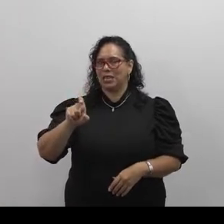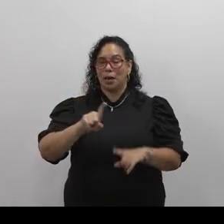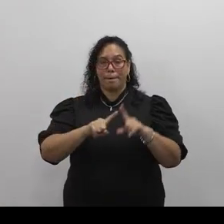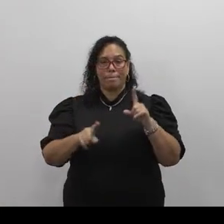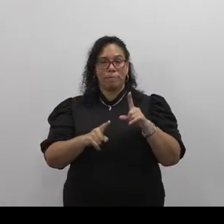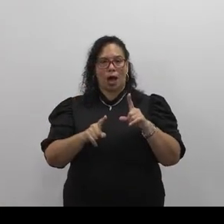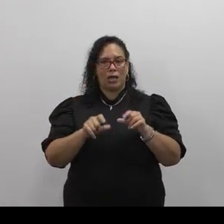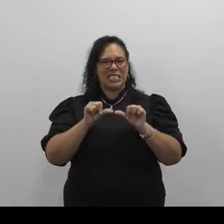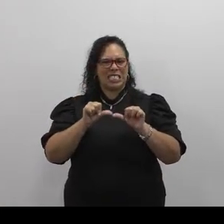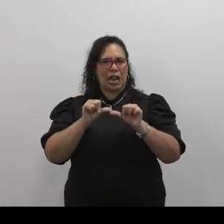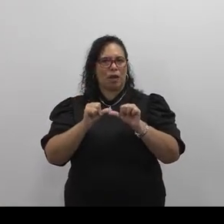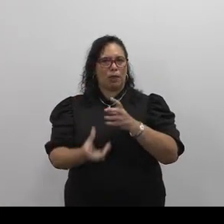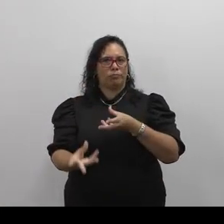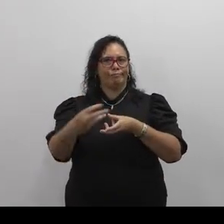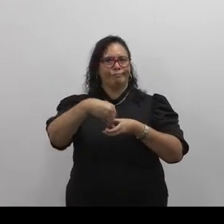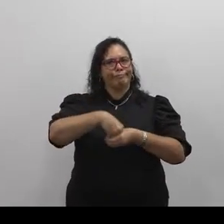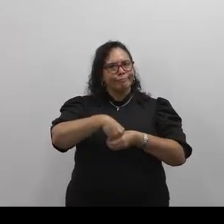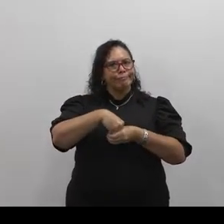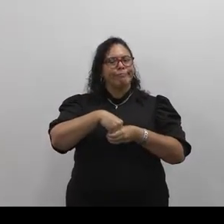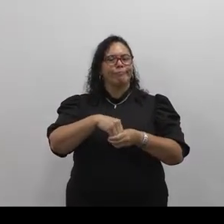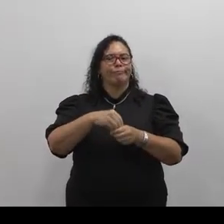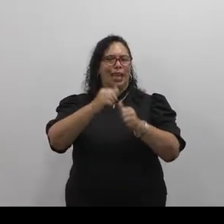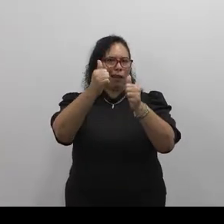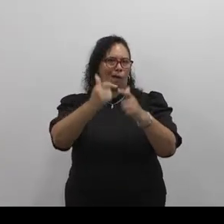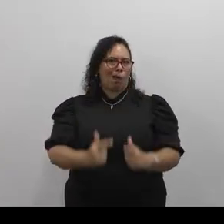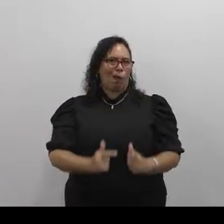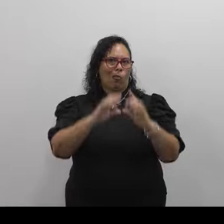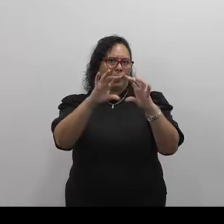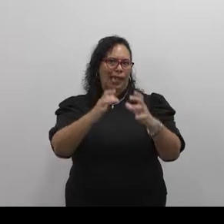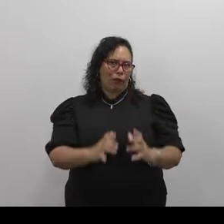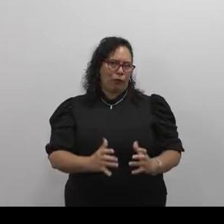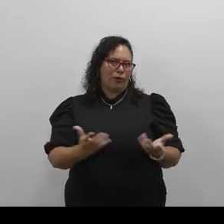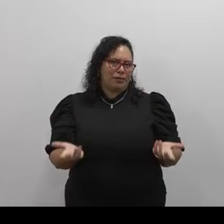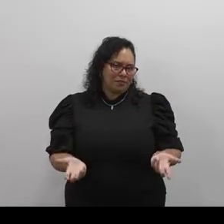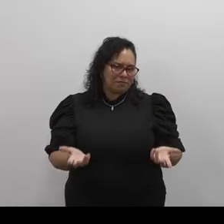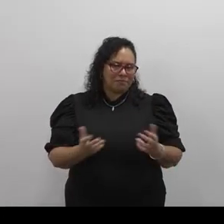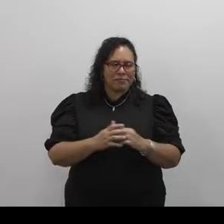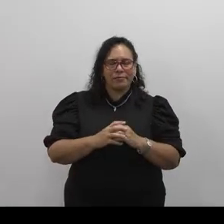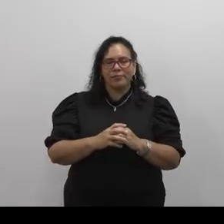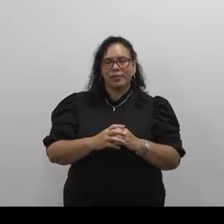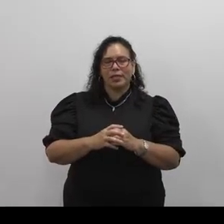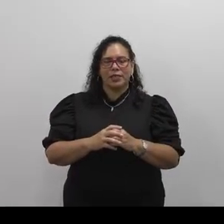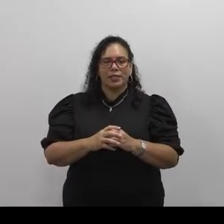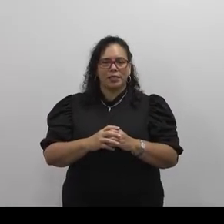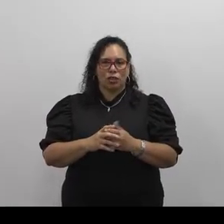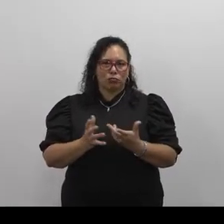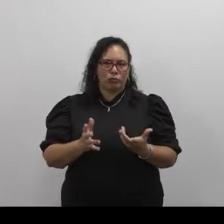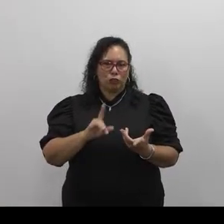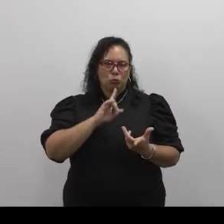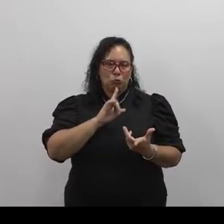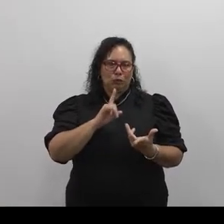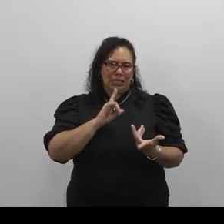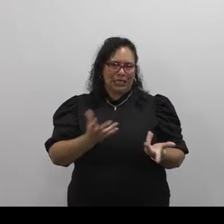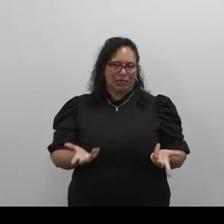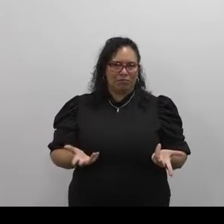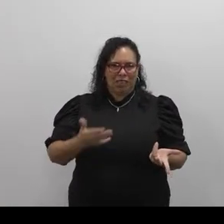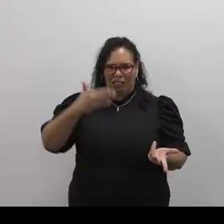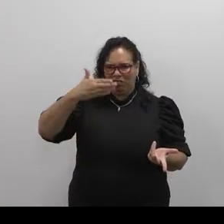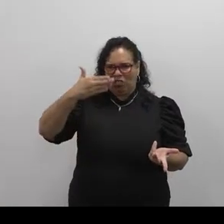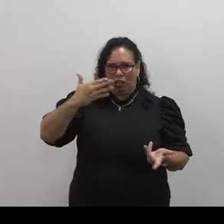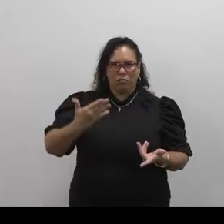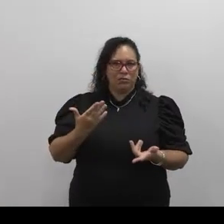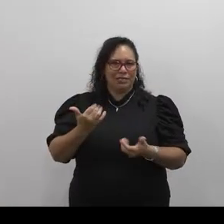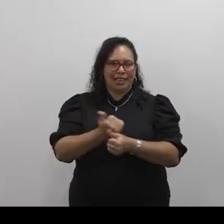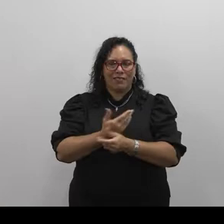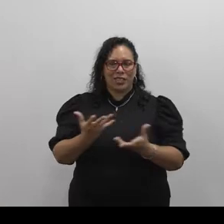in at least half of the project priority categories that I'm going to be discussing in a little while, right? It's really at the forefront of what we're looking to do in terms of